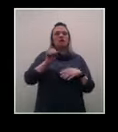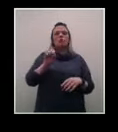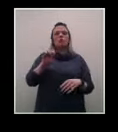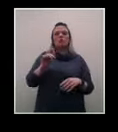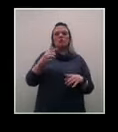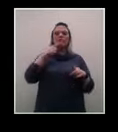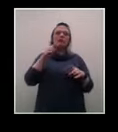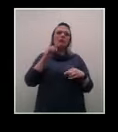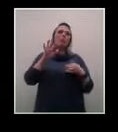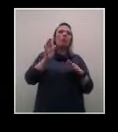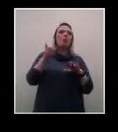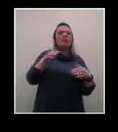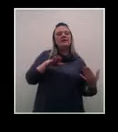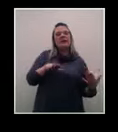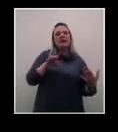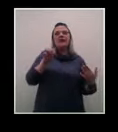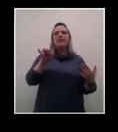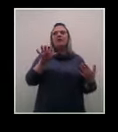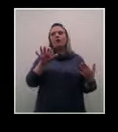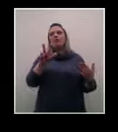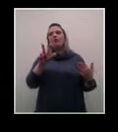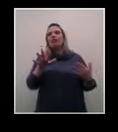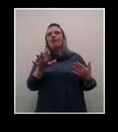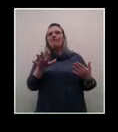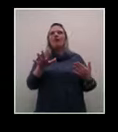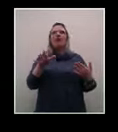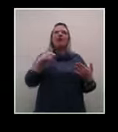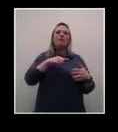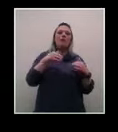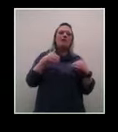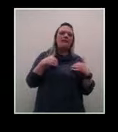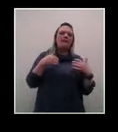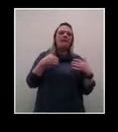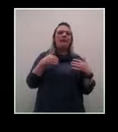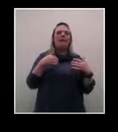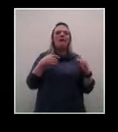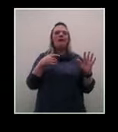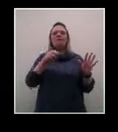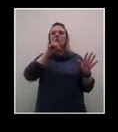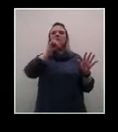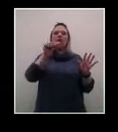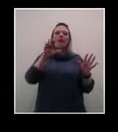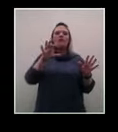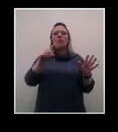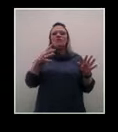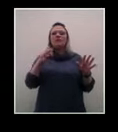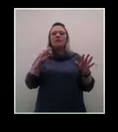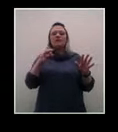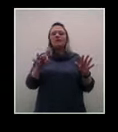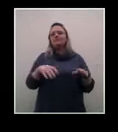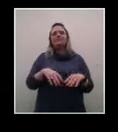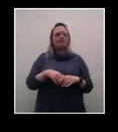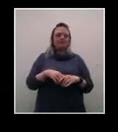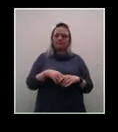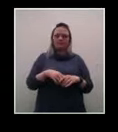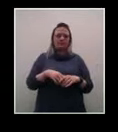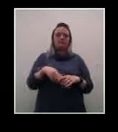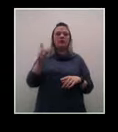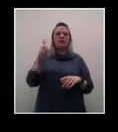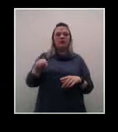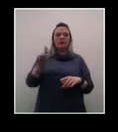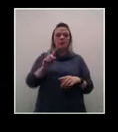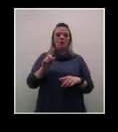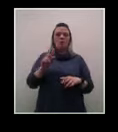saying that all the deaths are the 135 that we have, they're not COVID-19 deaths. Those